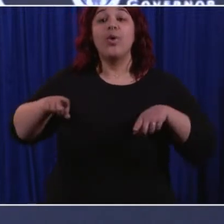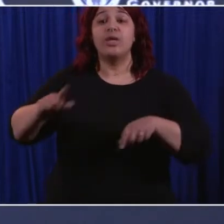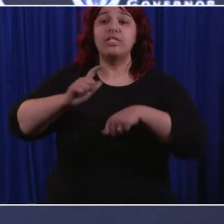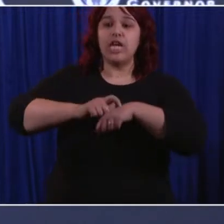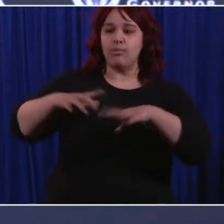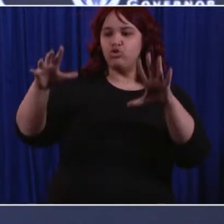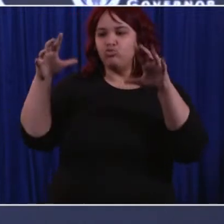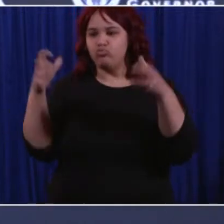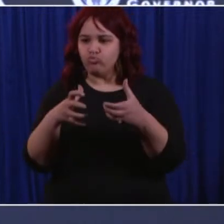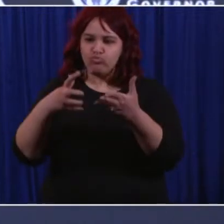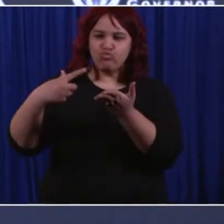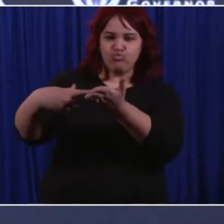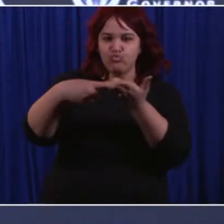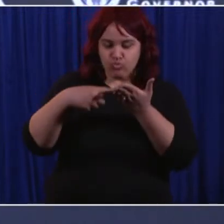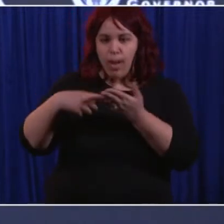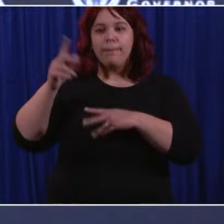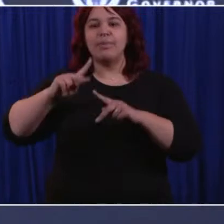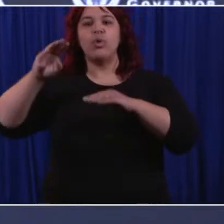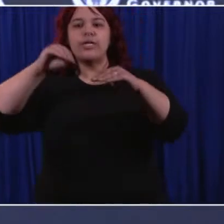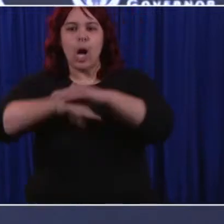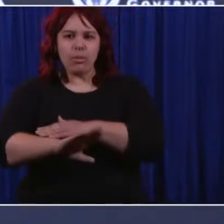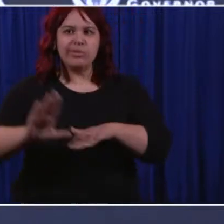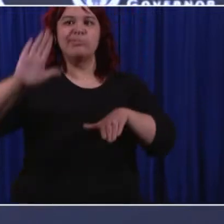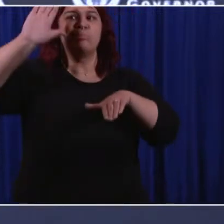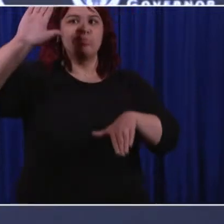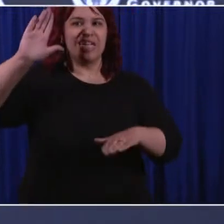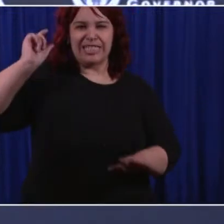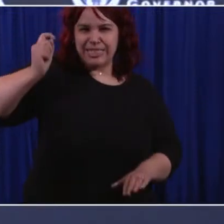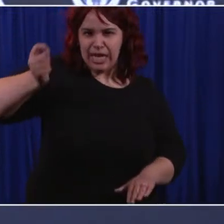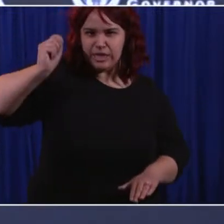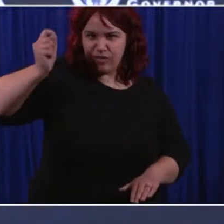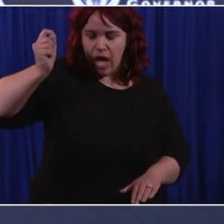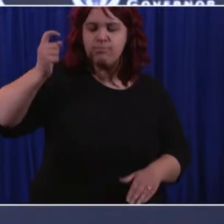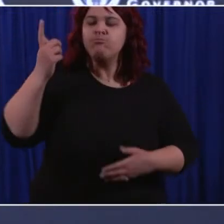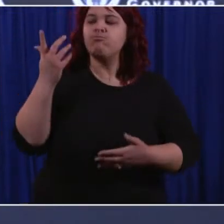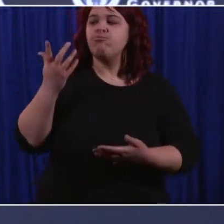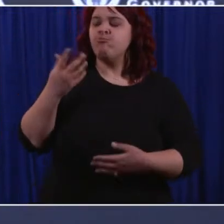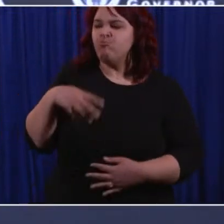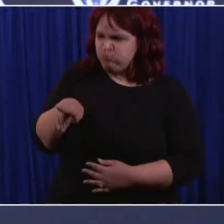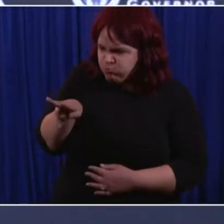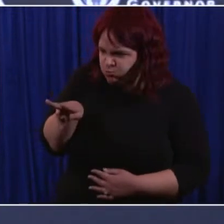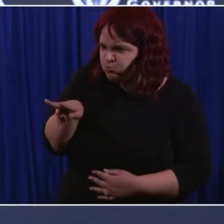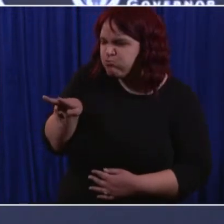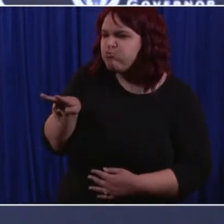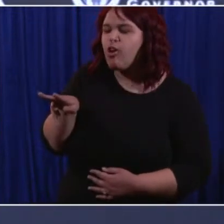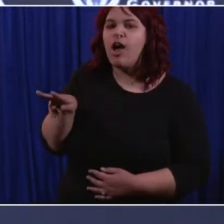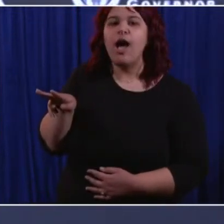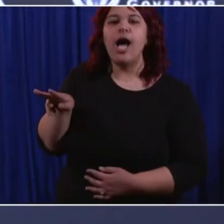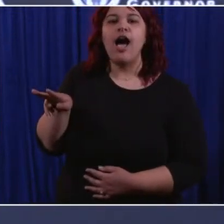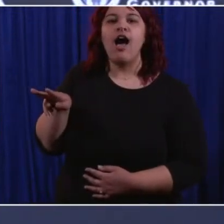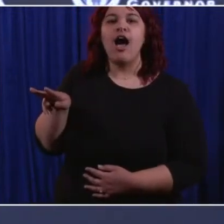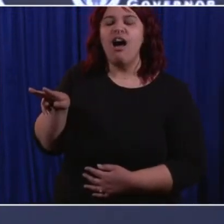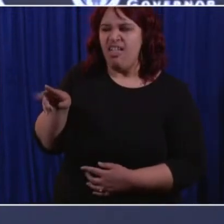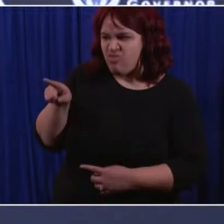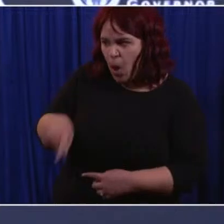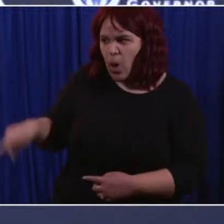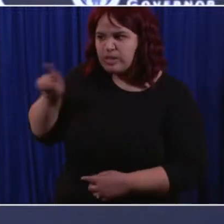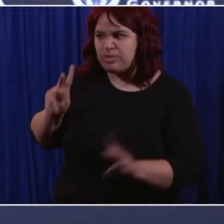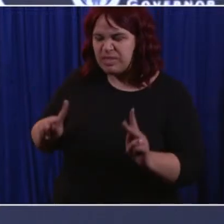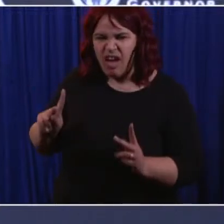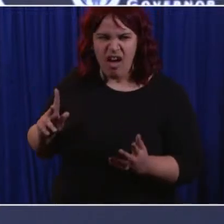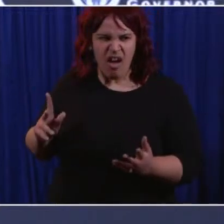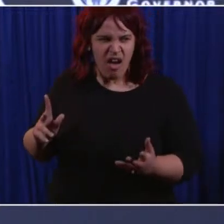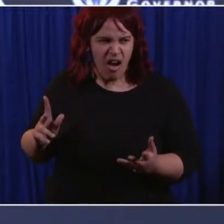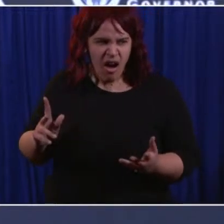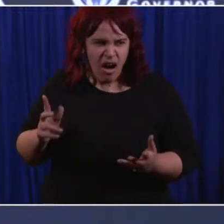of the biggest arguments was that there were a lot of people in Ohio who felt that their voices were shut out of the conversation when it comes